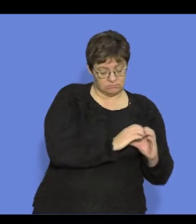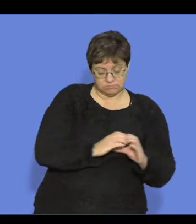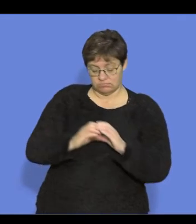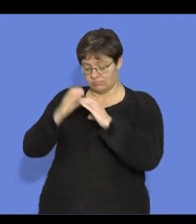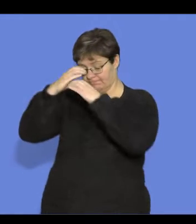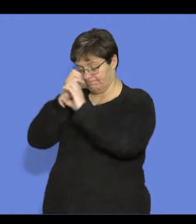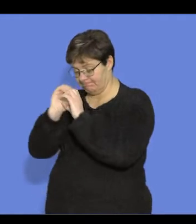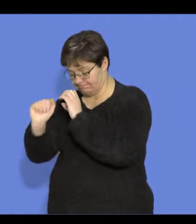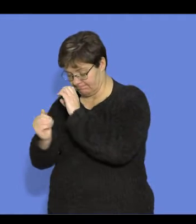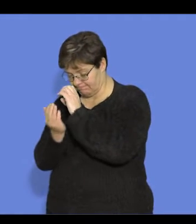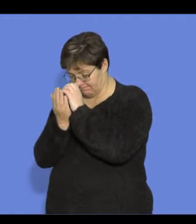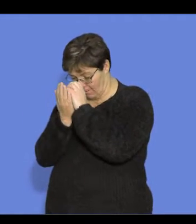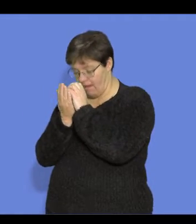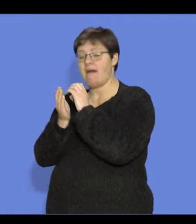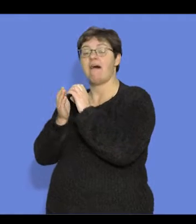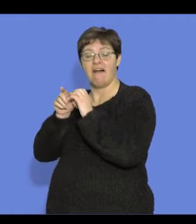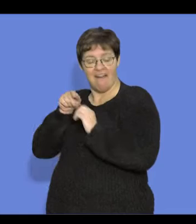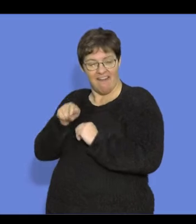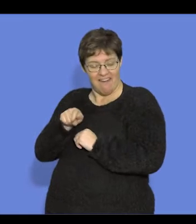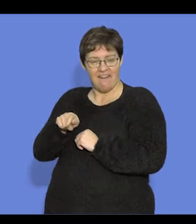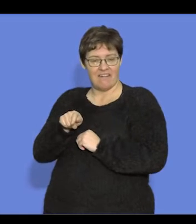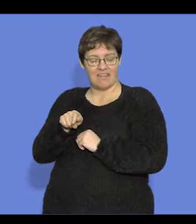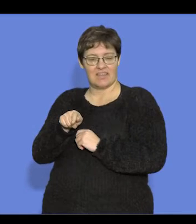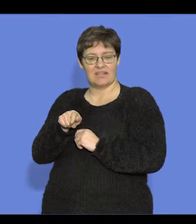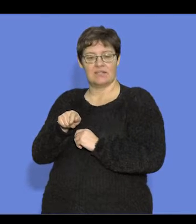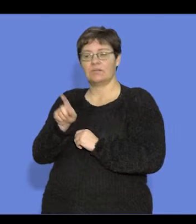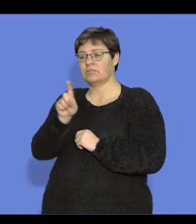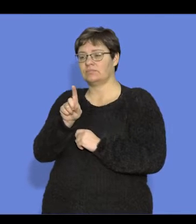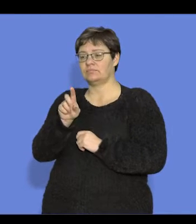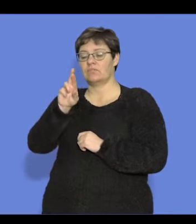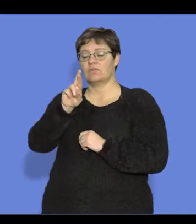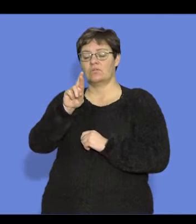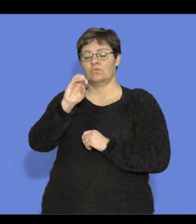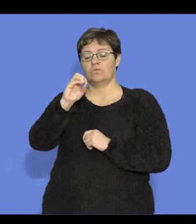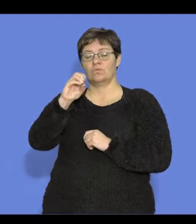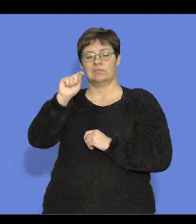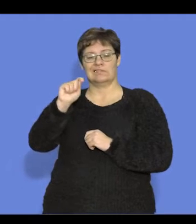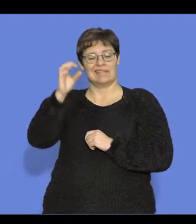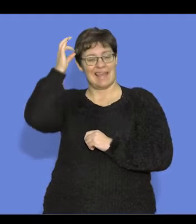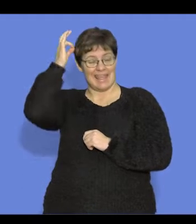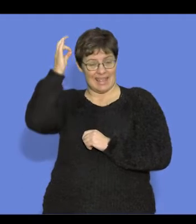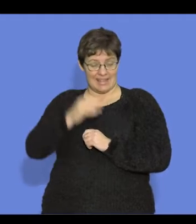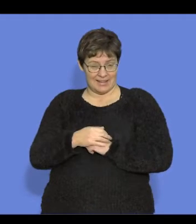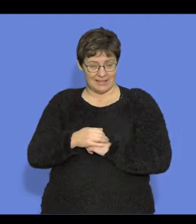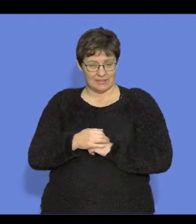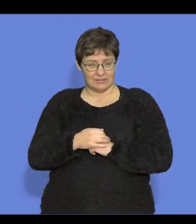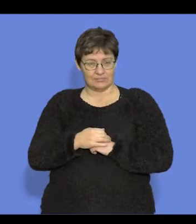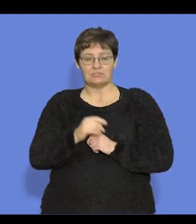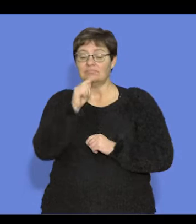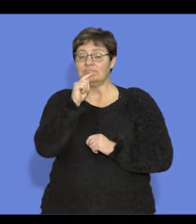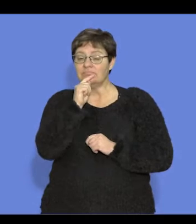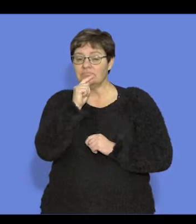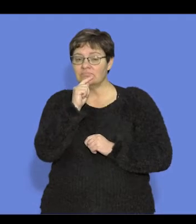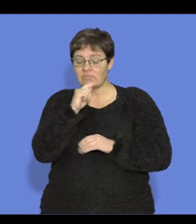under a microscope, we can see this thing here, which is your root hair. And remember, the root hairs increase